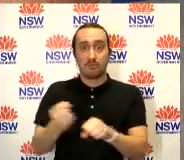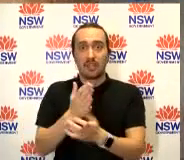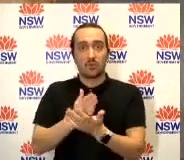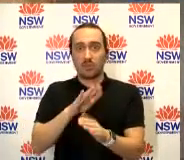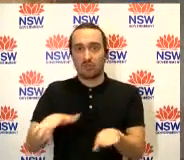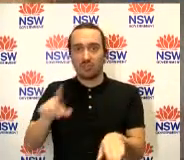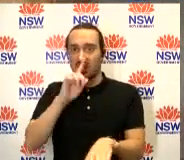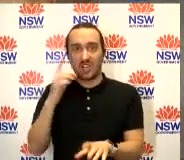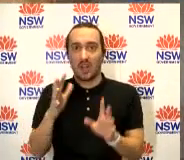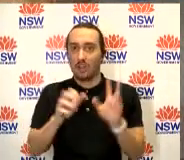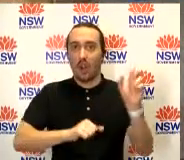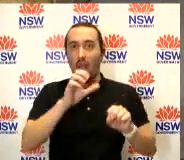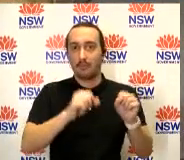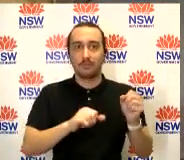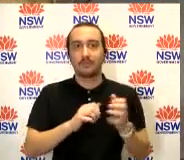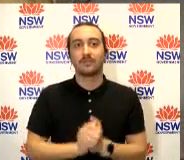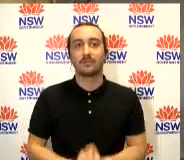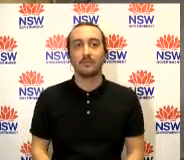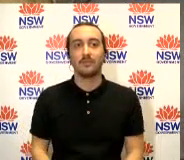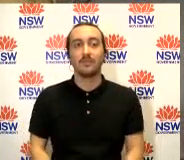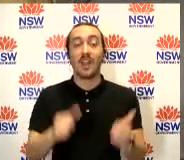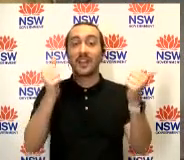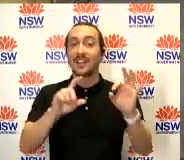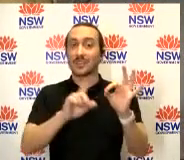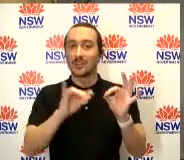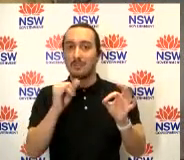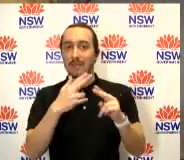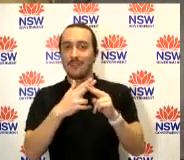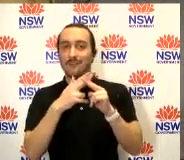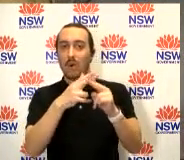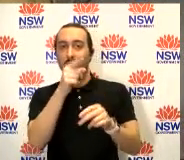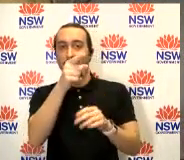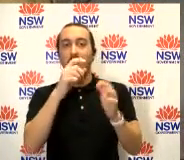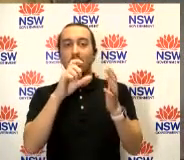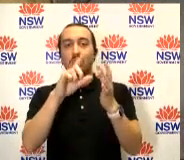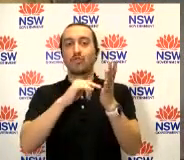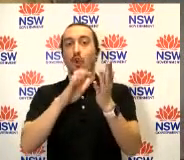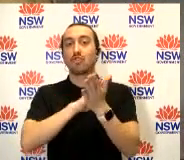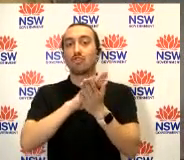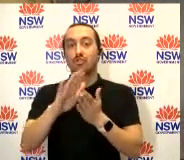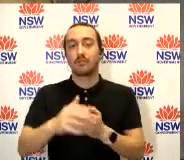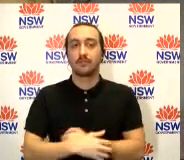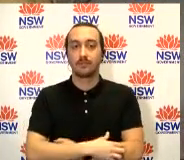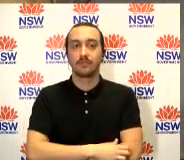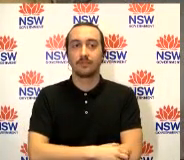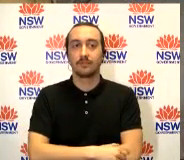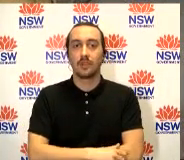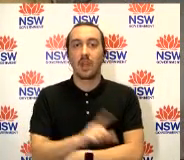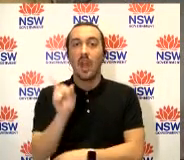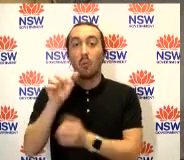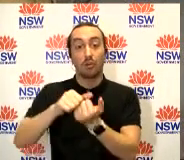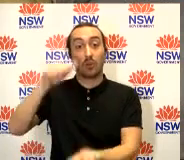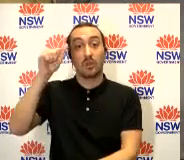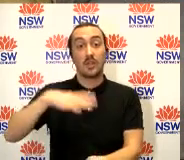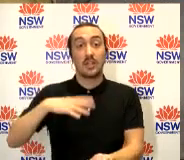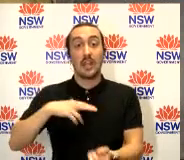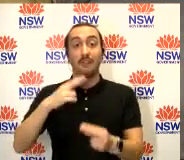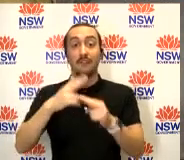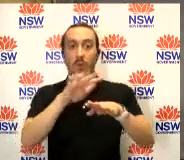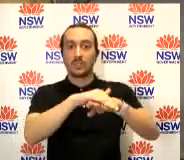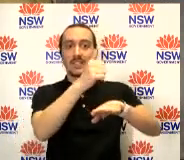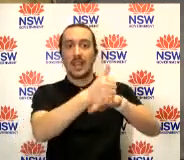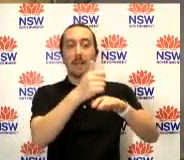Okay, this looks like a Josh question. So, what qualifications needed to able to install an anchor using